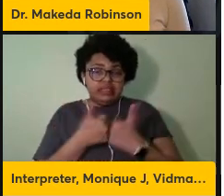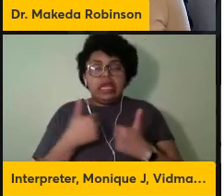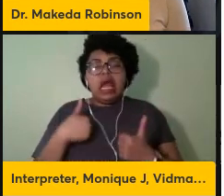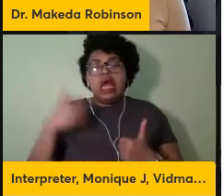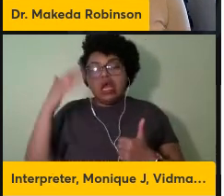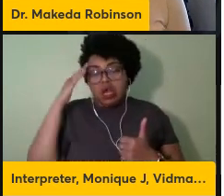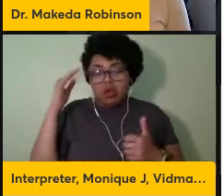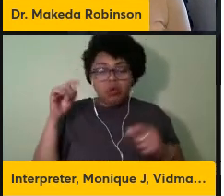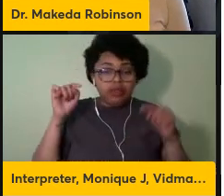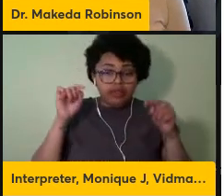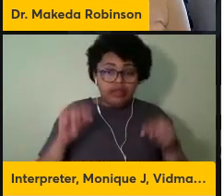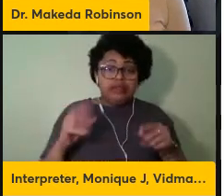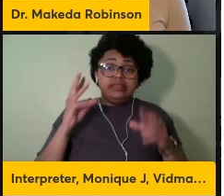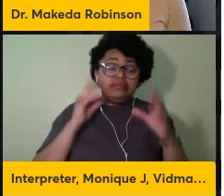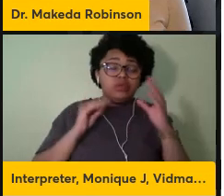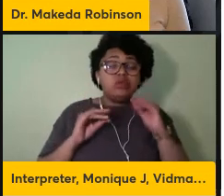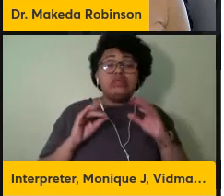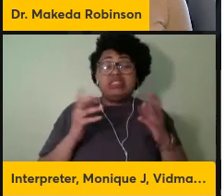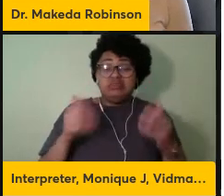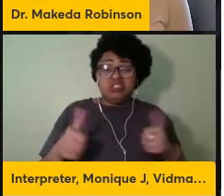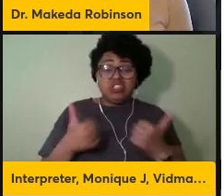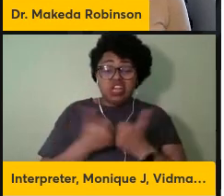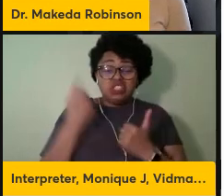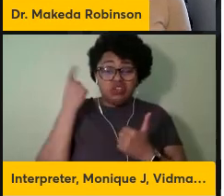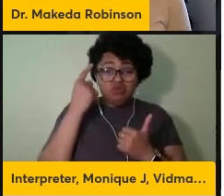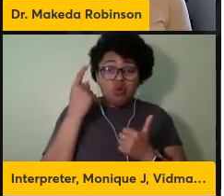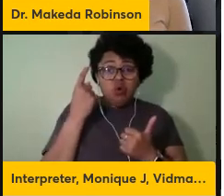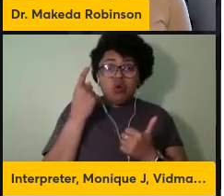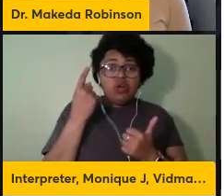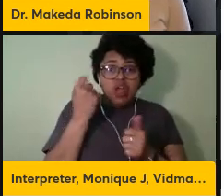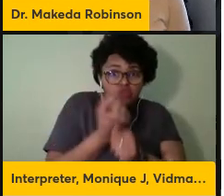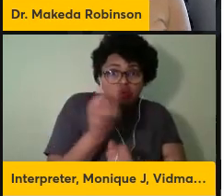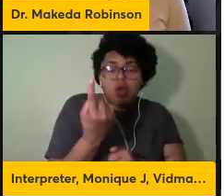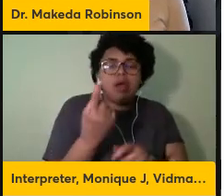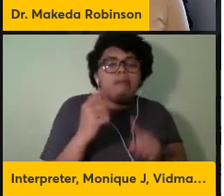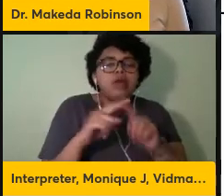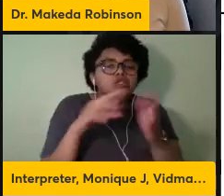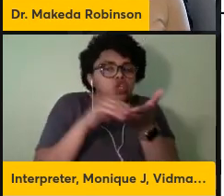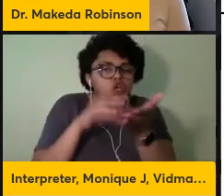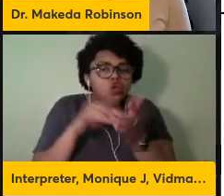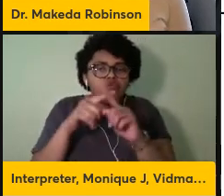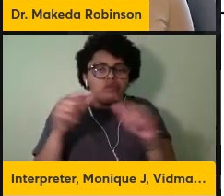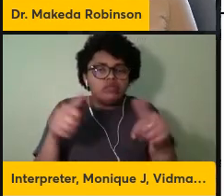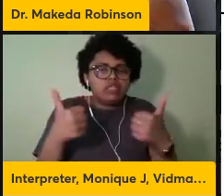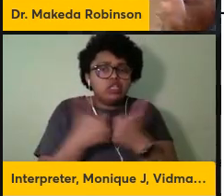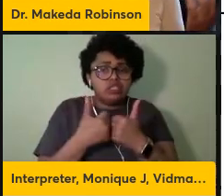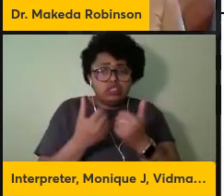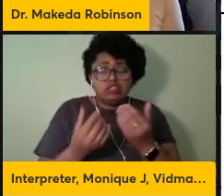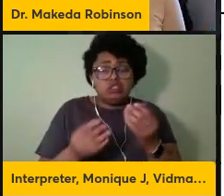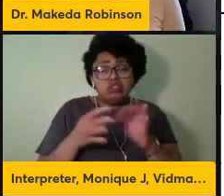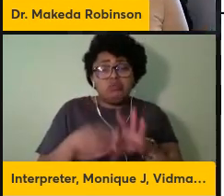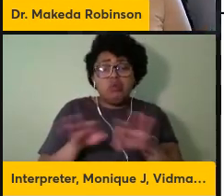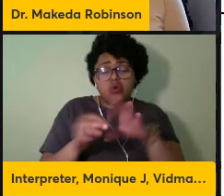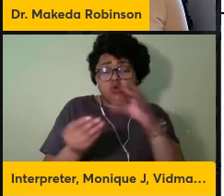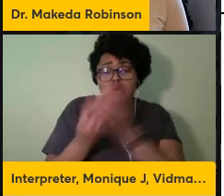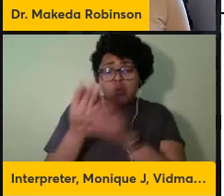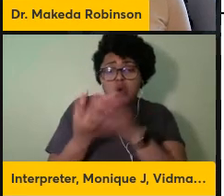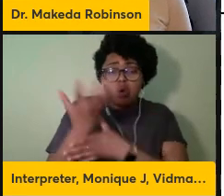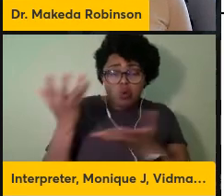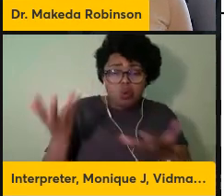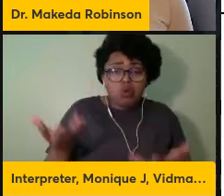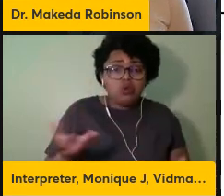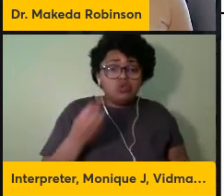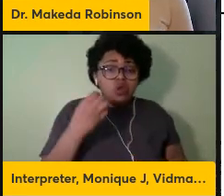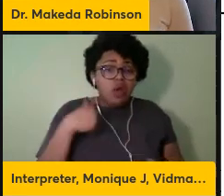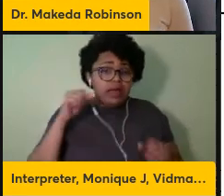and finding ways to learn from those and grow, I think, is really important. And so with that, I took you through my